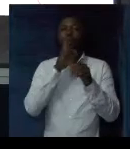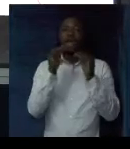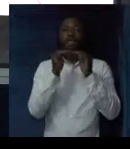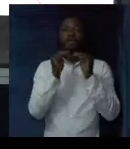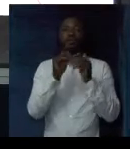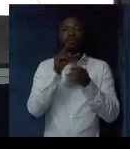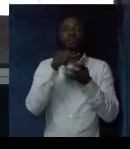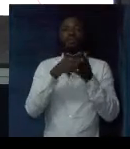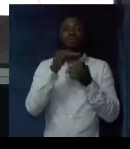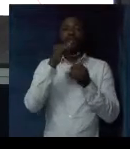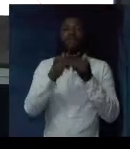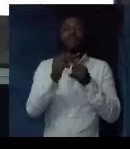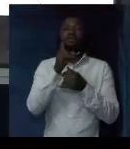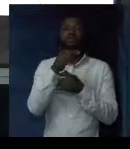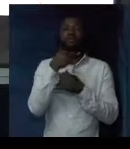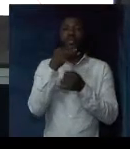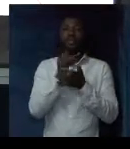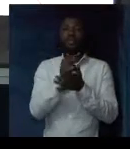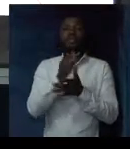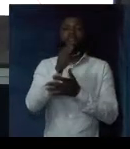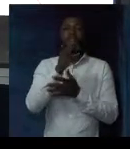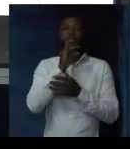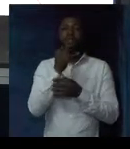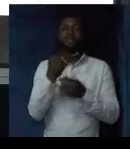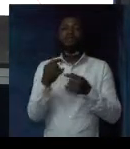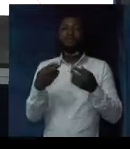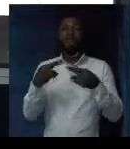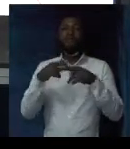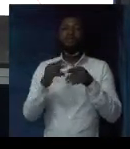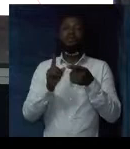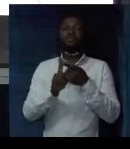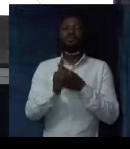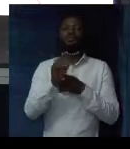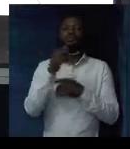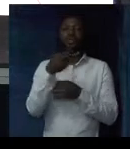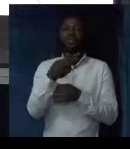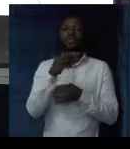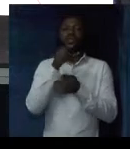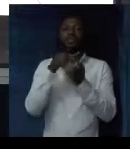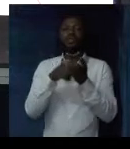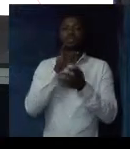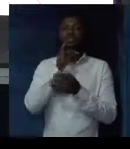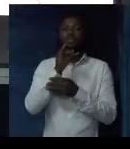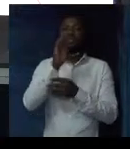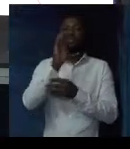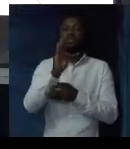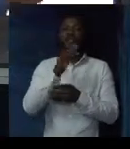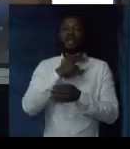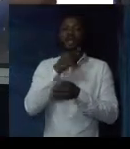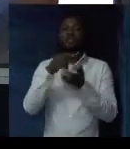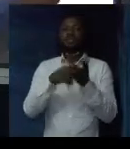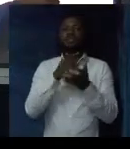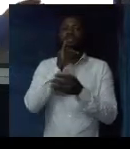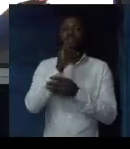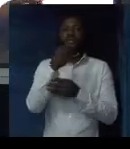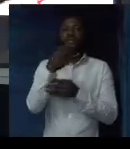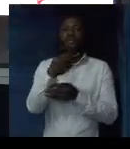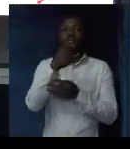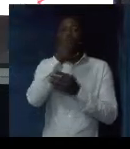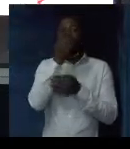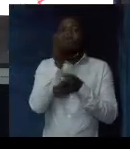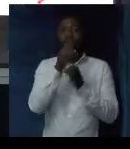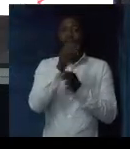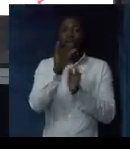But this last one that is wrong says B is corresponding to H. Now this is B and this is H. They are